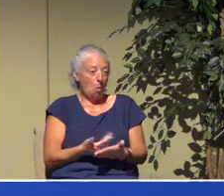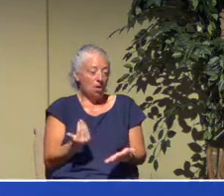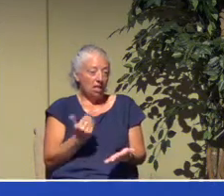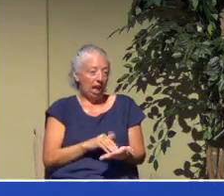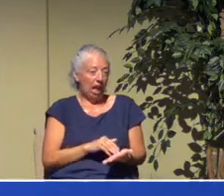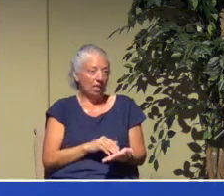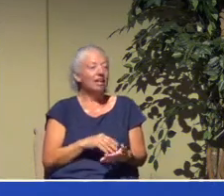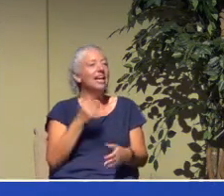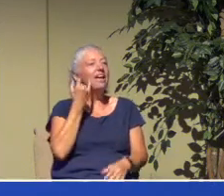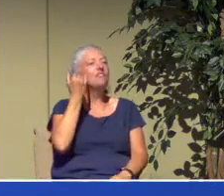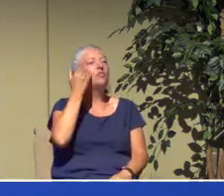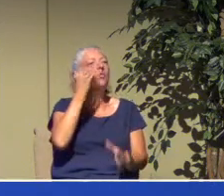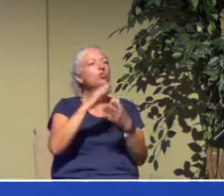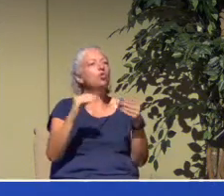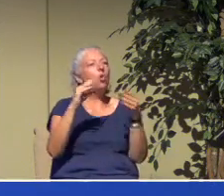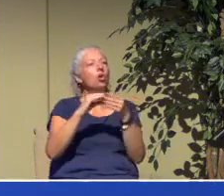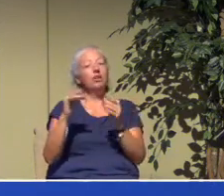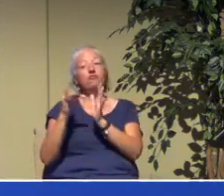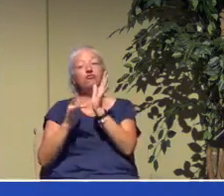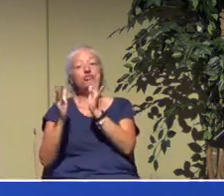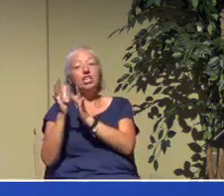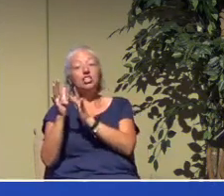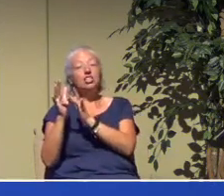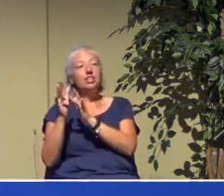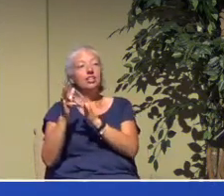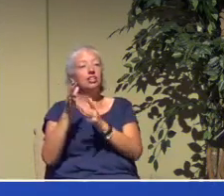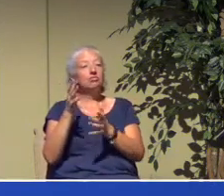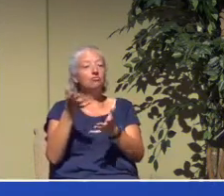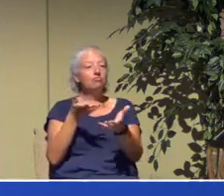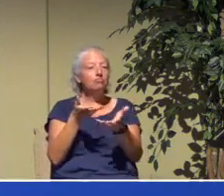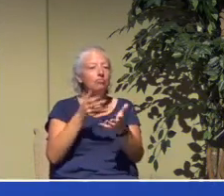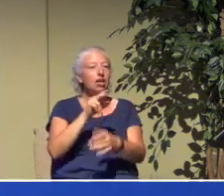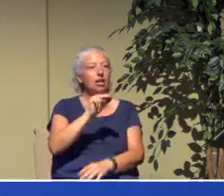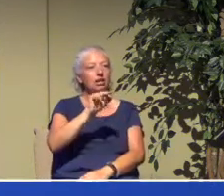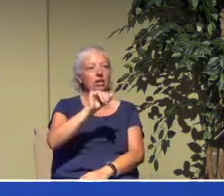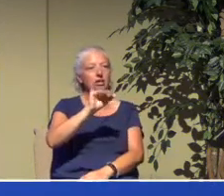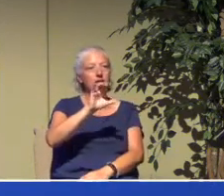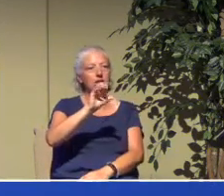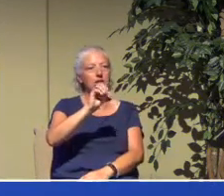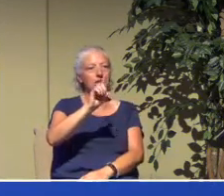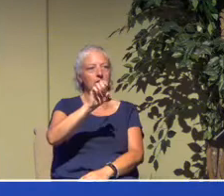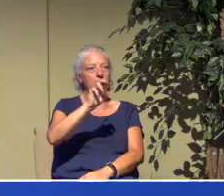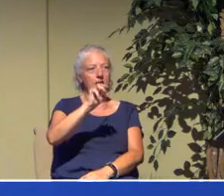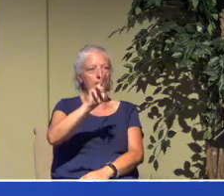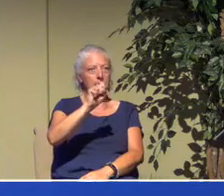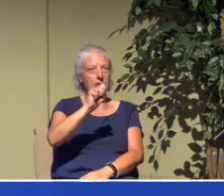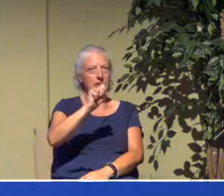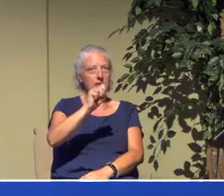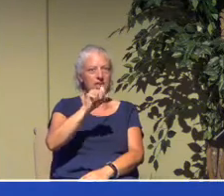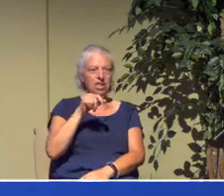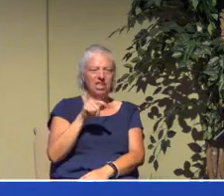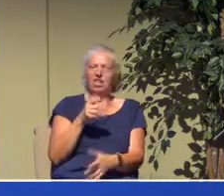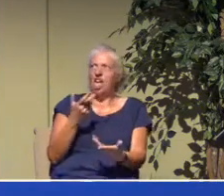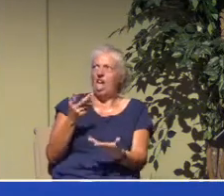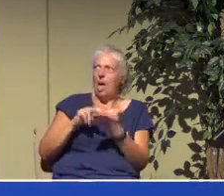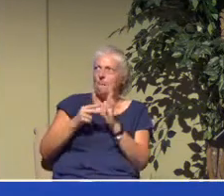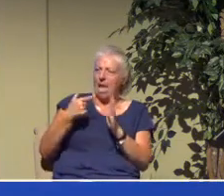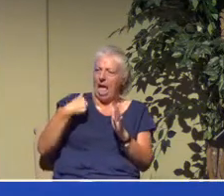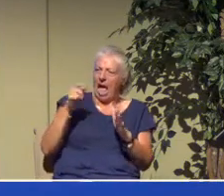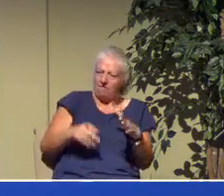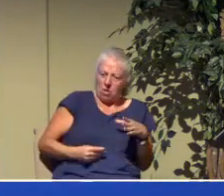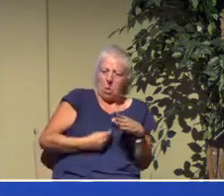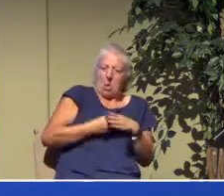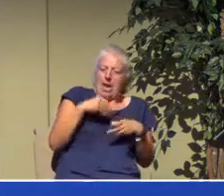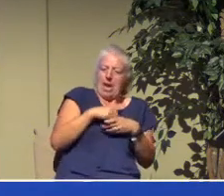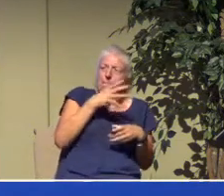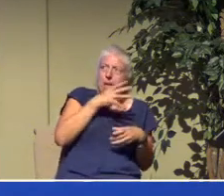know the story of Jesus talking to Nicodemus on the roof, and where Nicodemus says, does that mean going into my mother's womb and being born again? It was kind of like